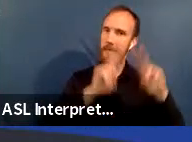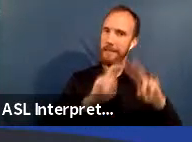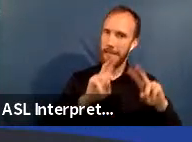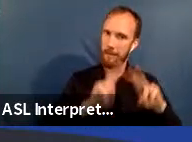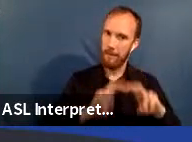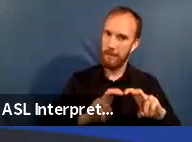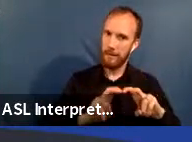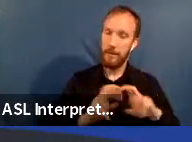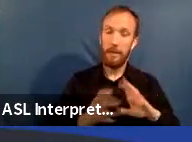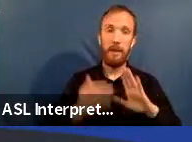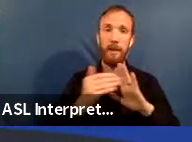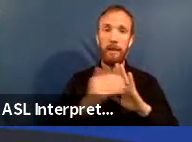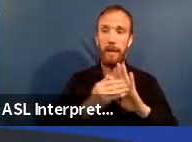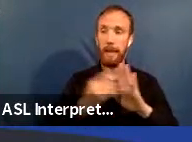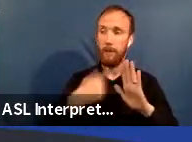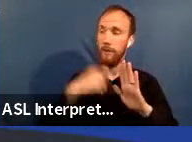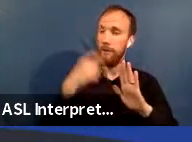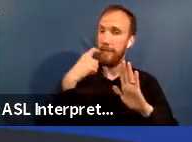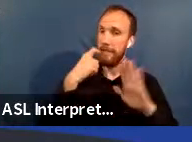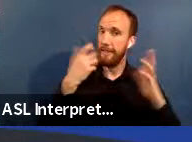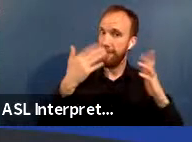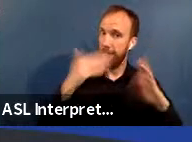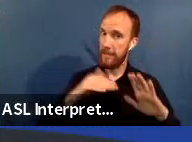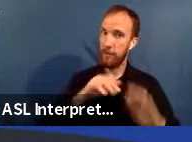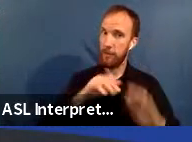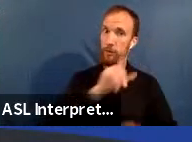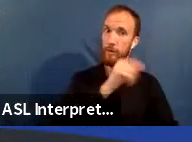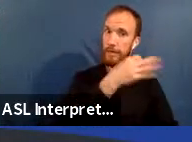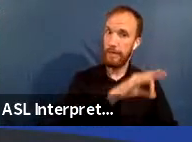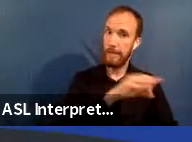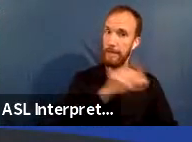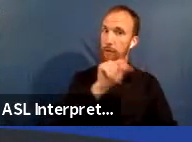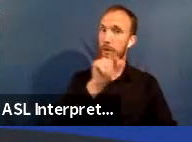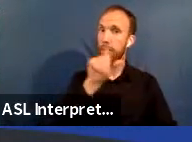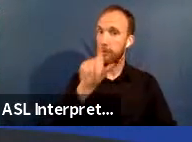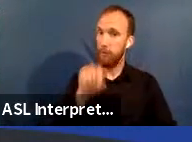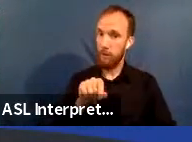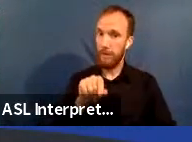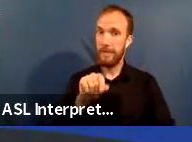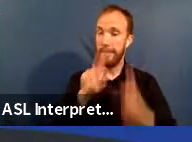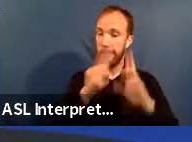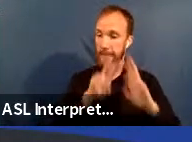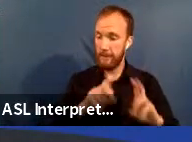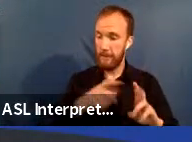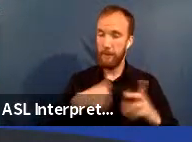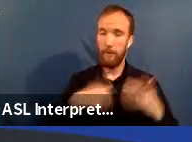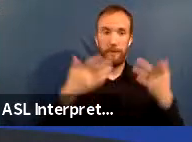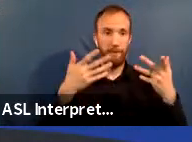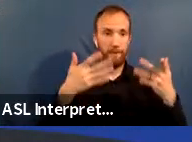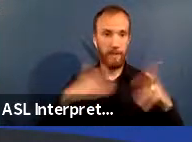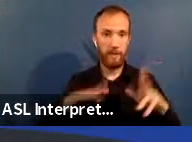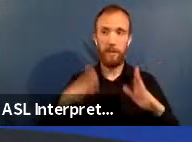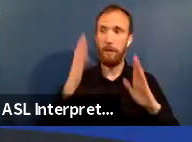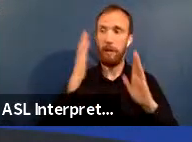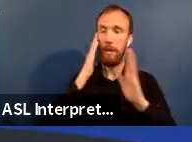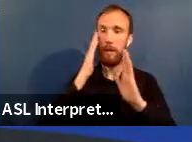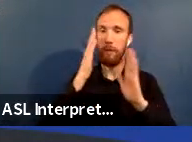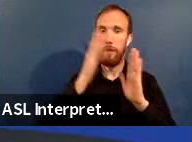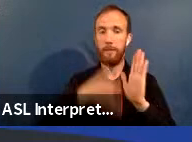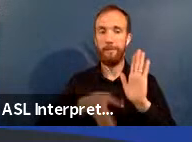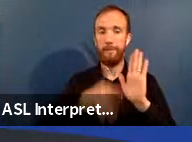recent facility assessments of 2019-2020, which will be posted later on their own landing page